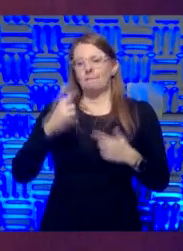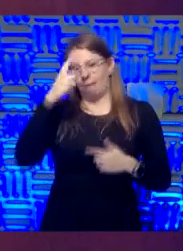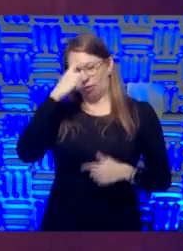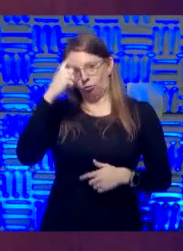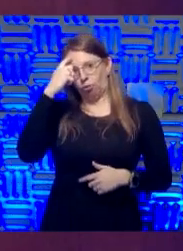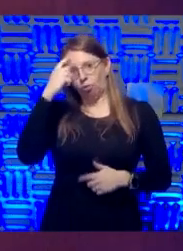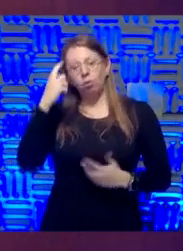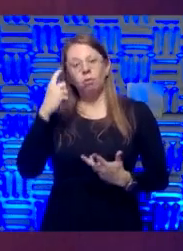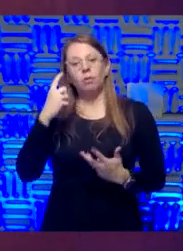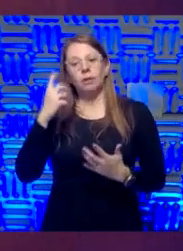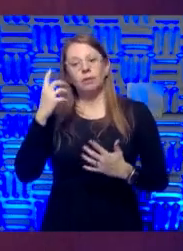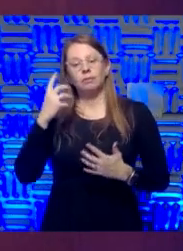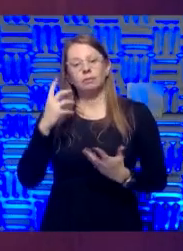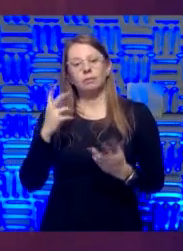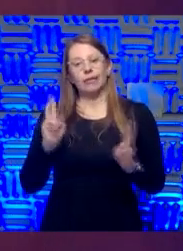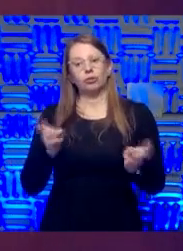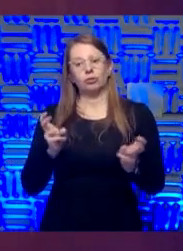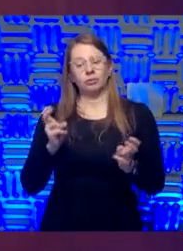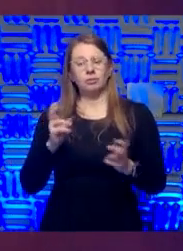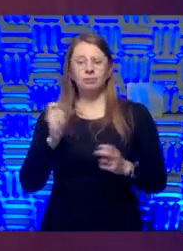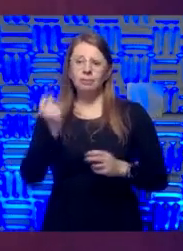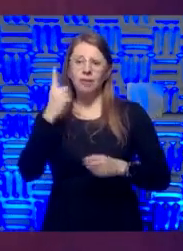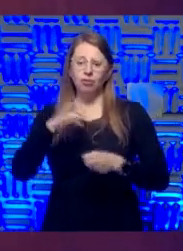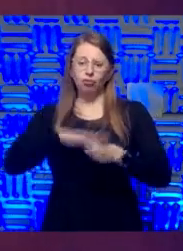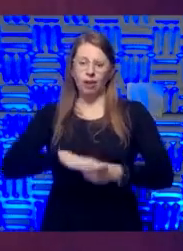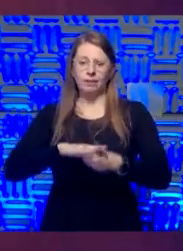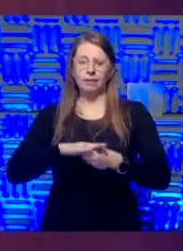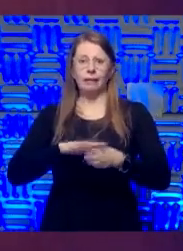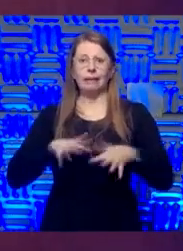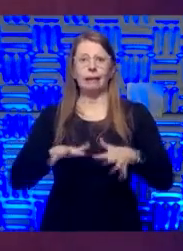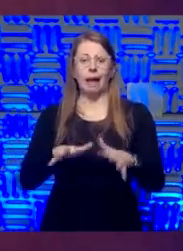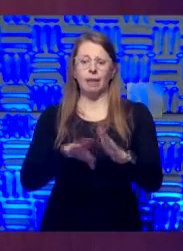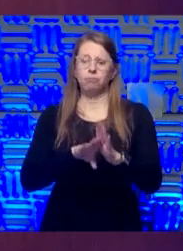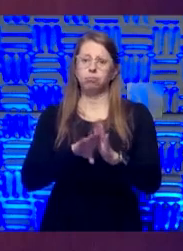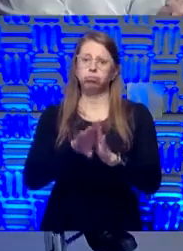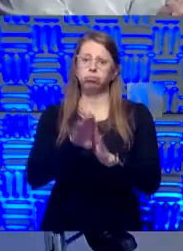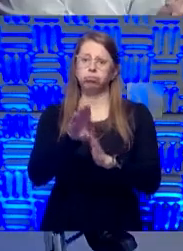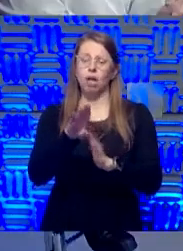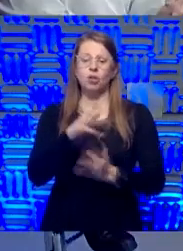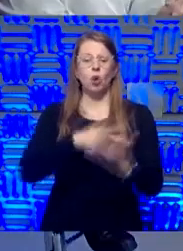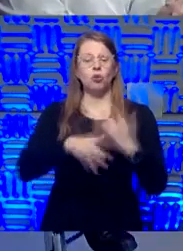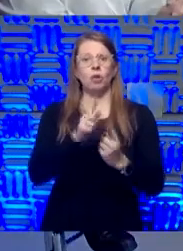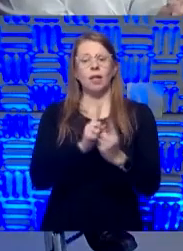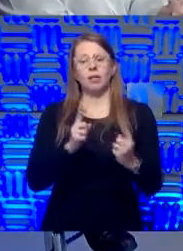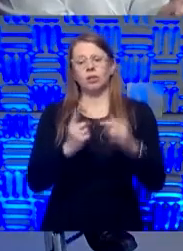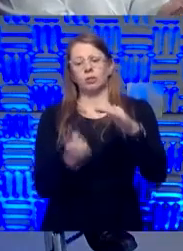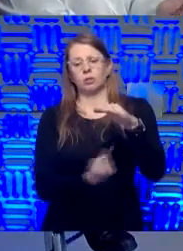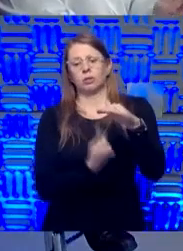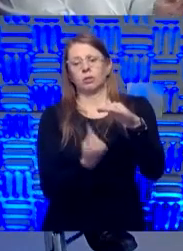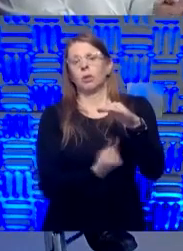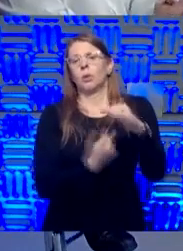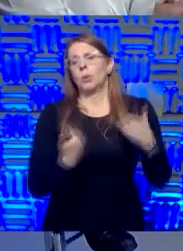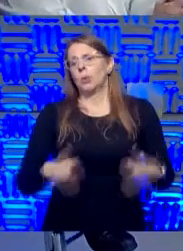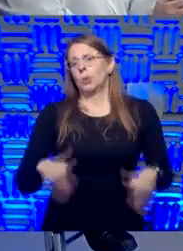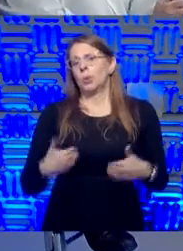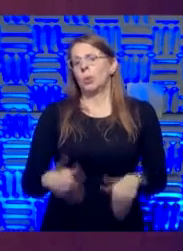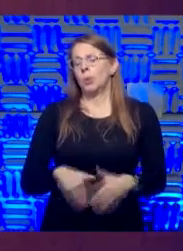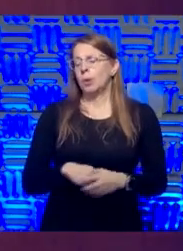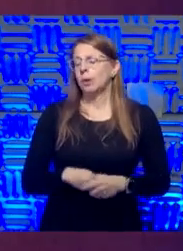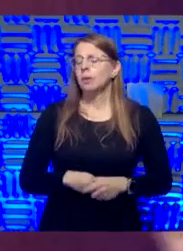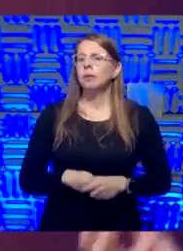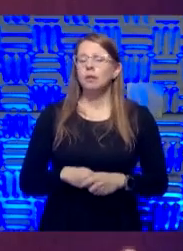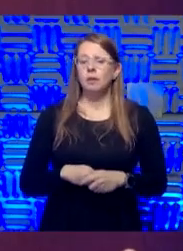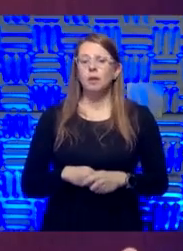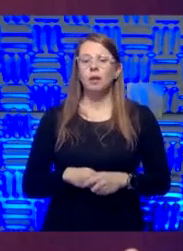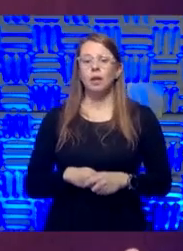adults, and we all know the stress and anxiety is going up the longer the social isolation. and the isolation and all that means. We talk